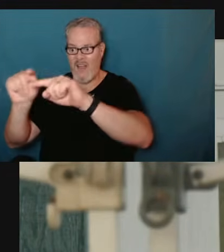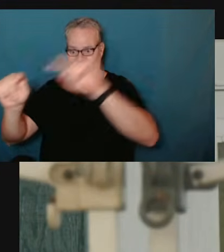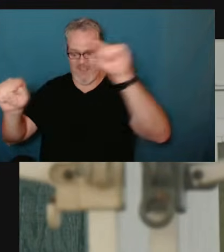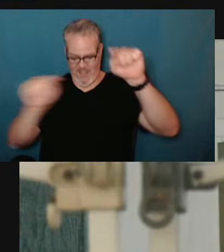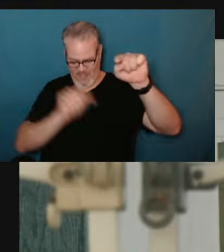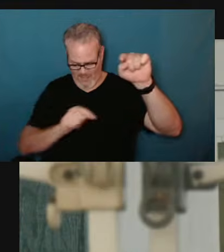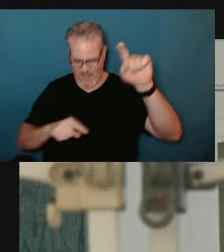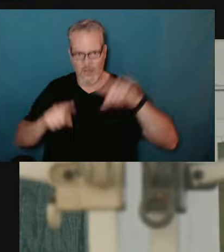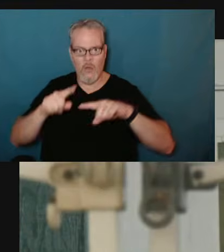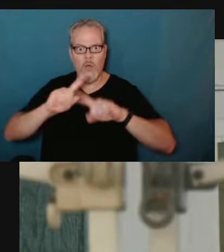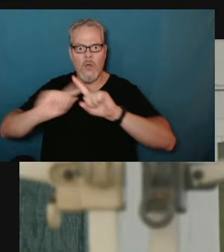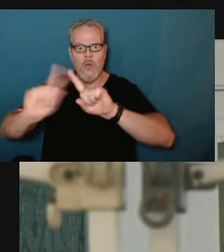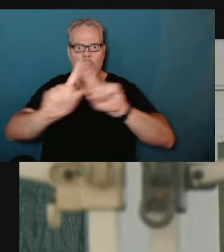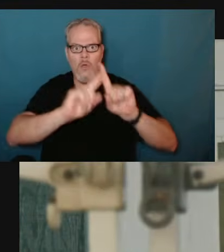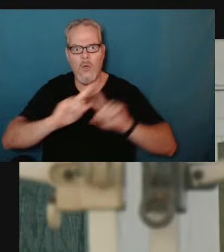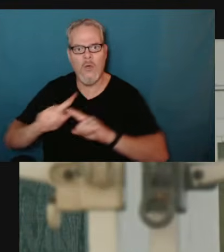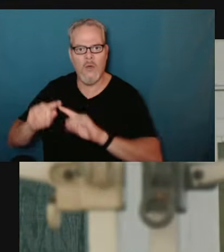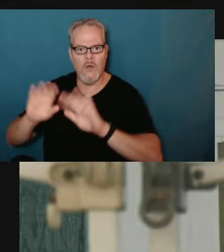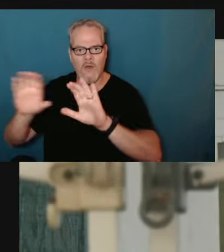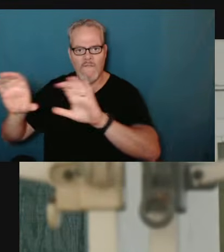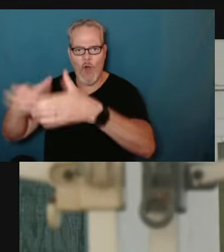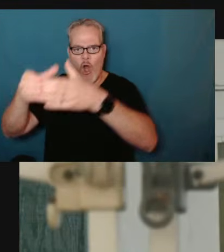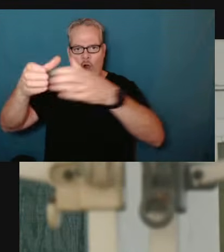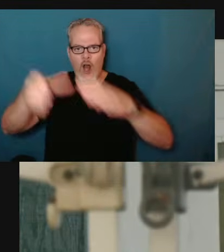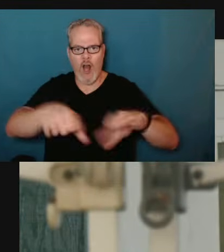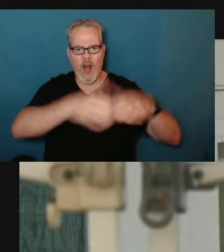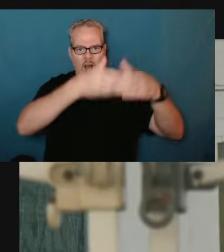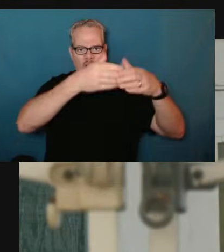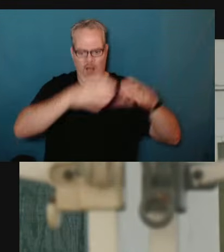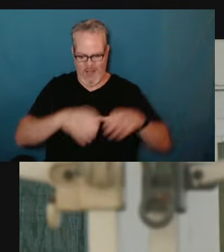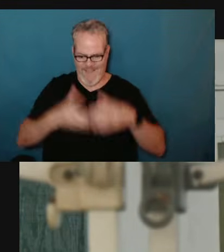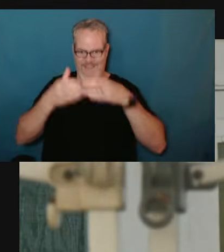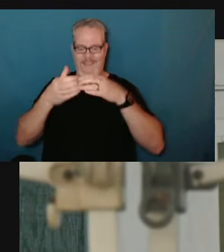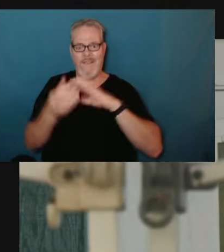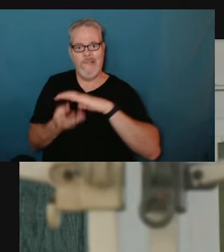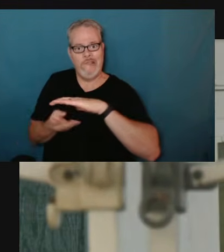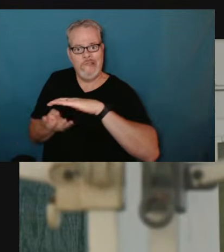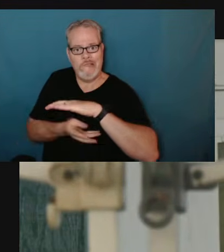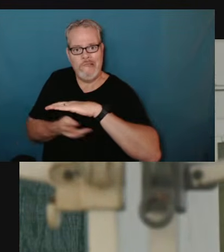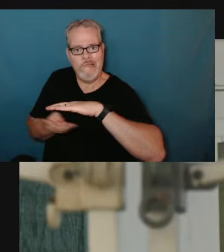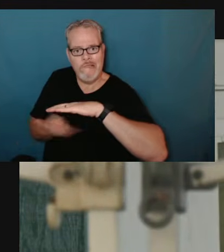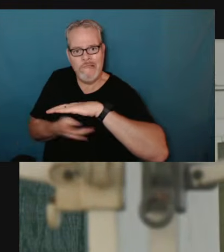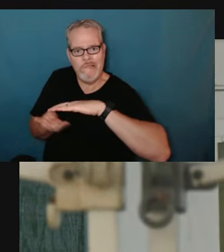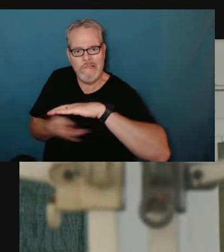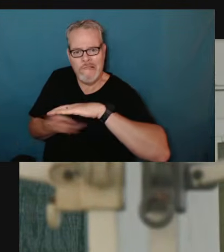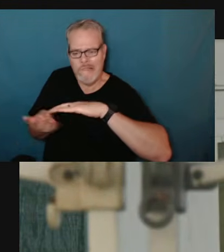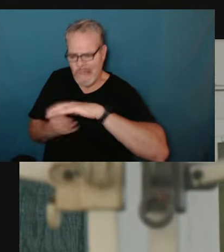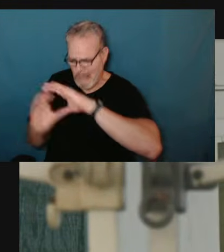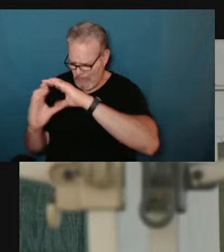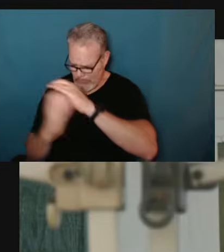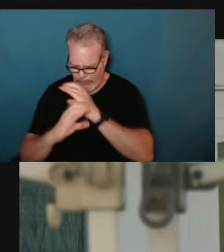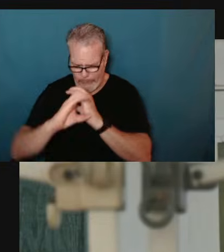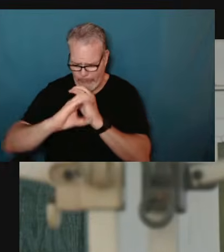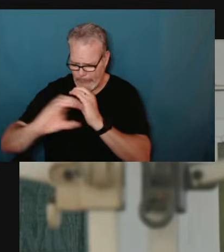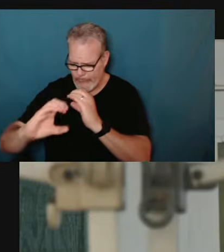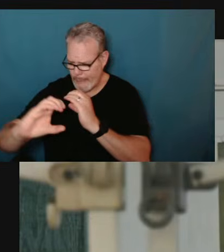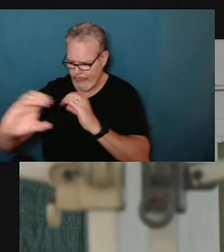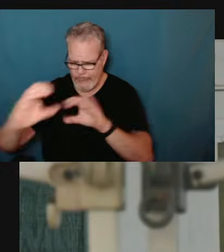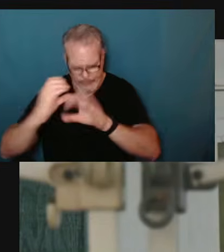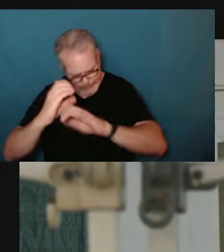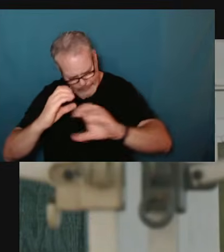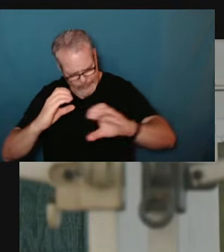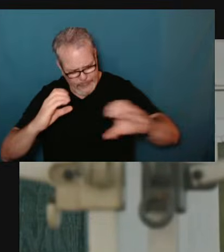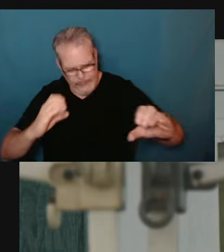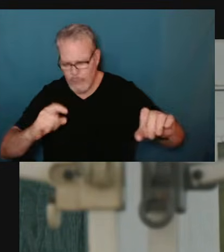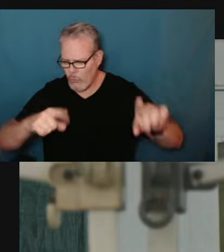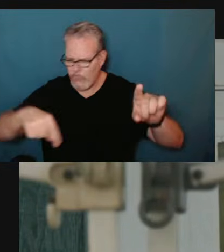from different volcanoes, things building up. You have lava flows, you have ash material and all of these things like that, lots of different